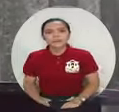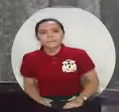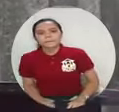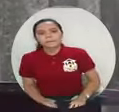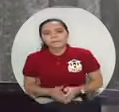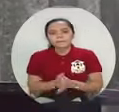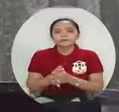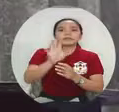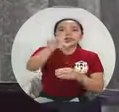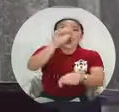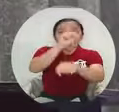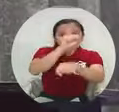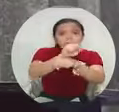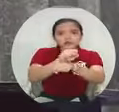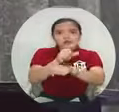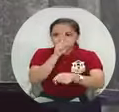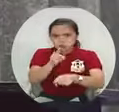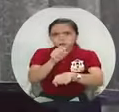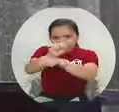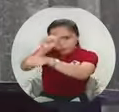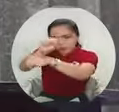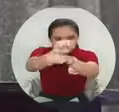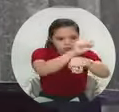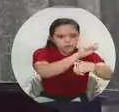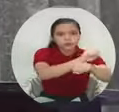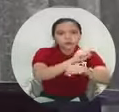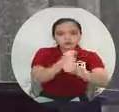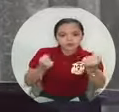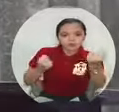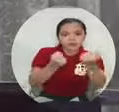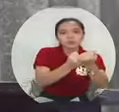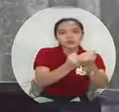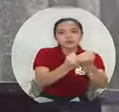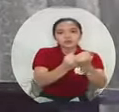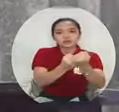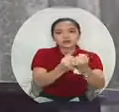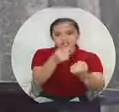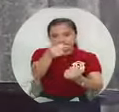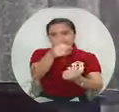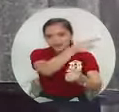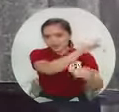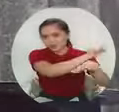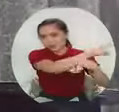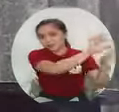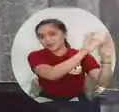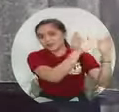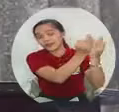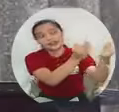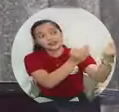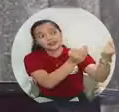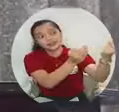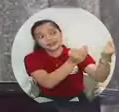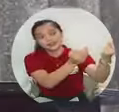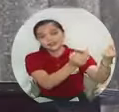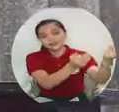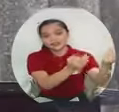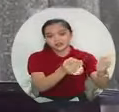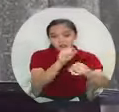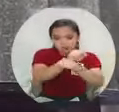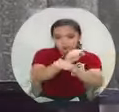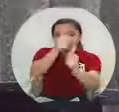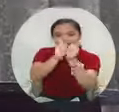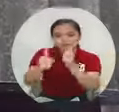works very hard to do or support something. We have many cause-oriented groups